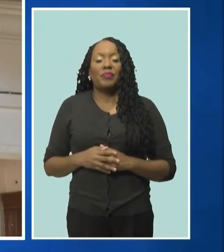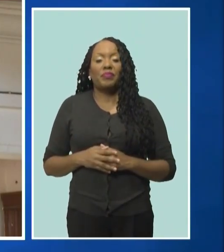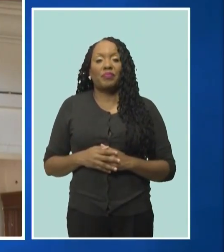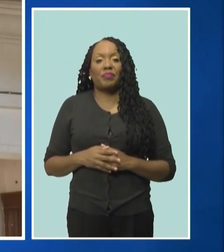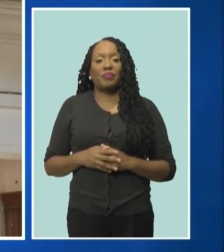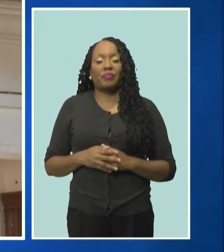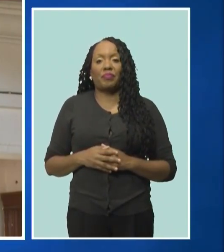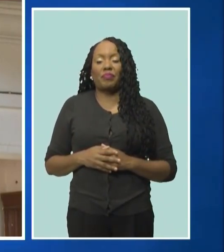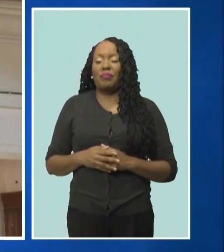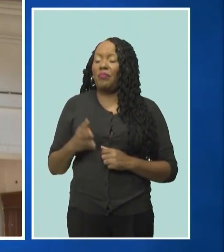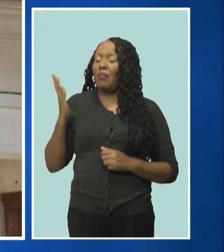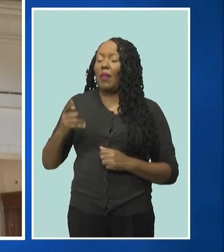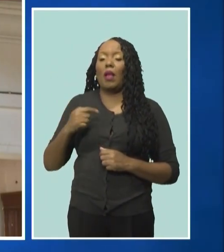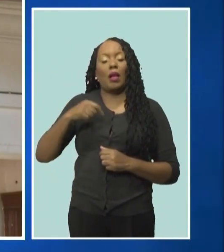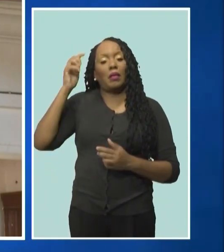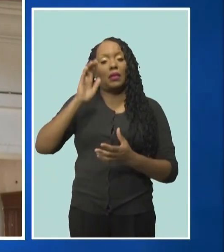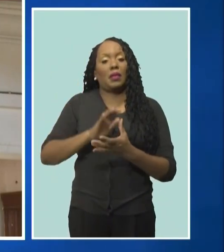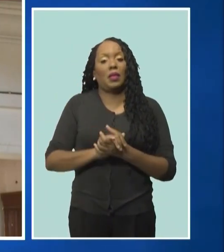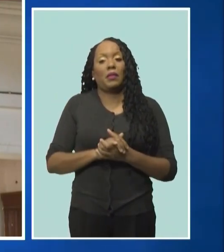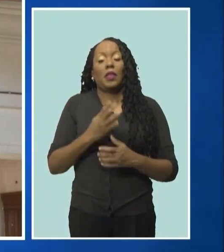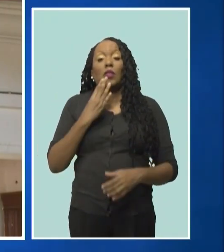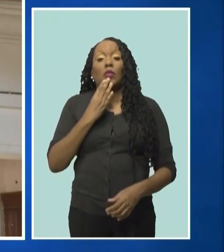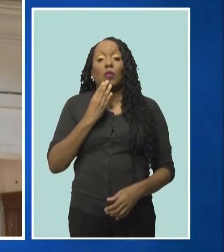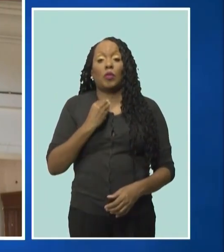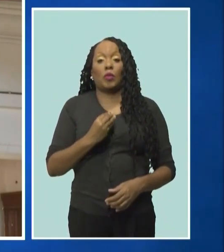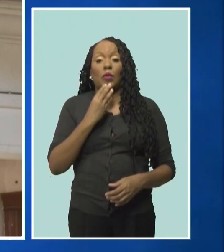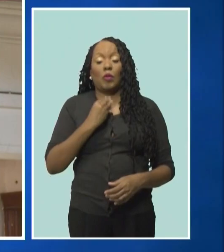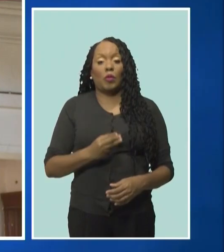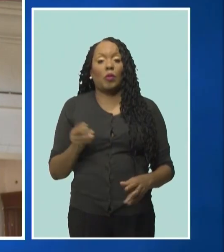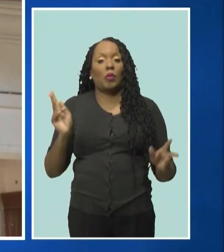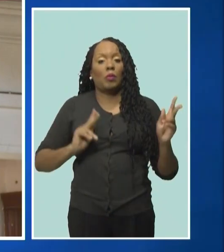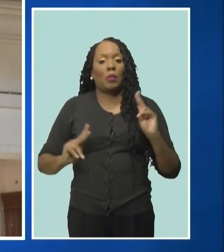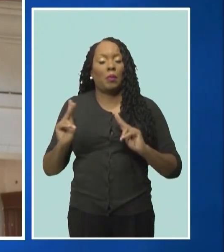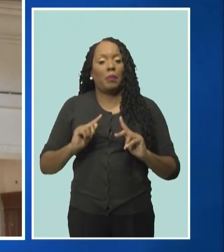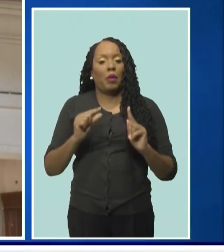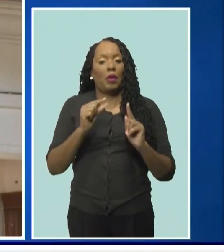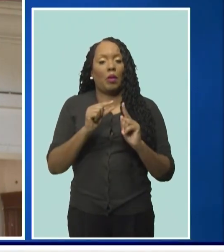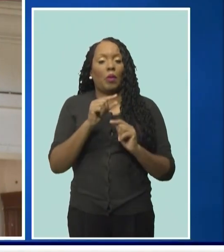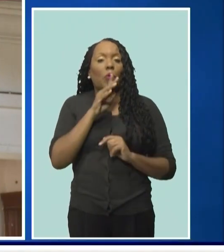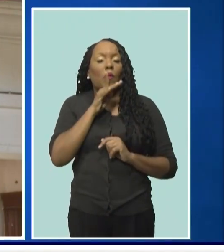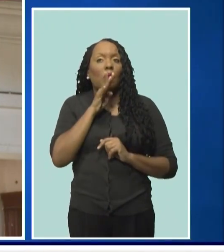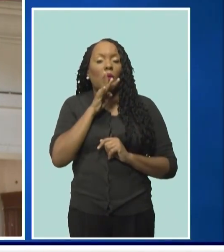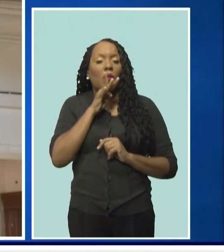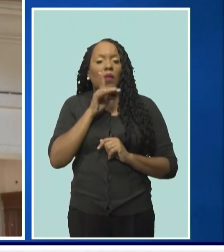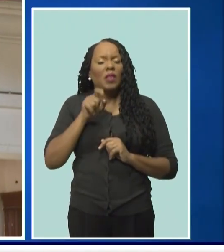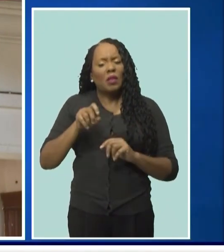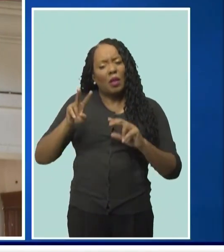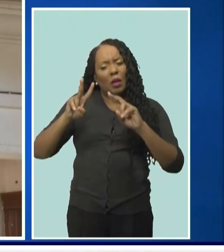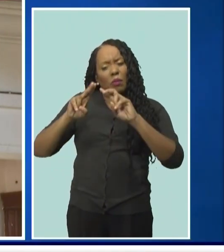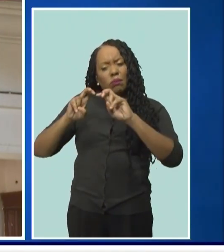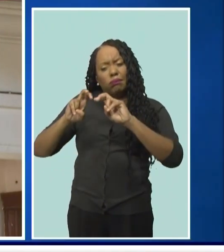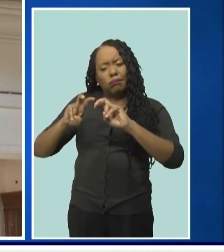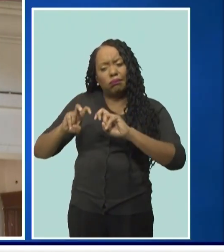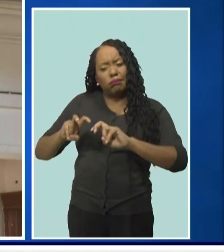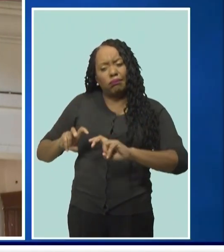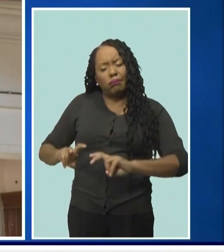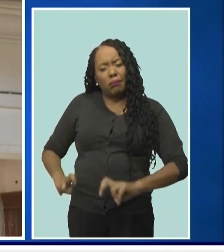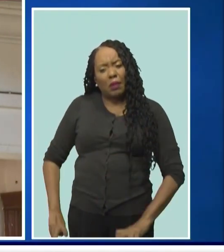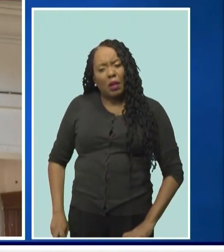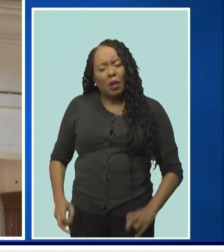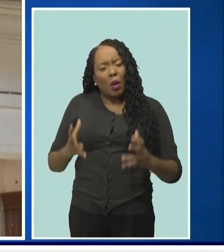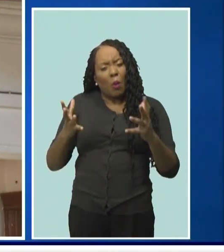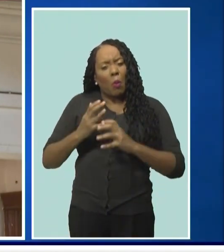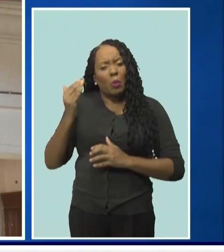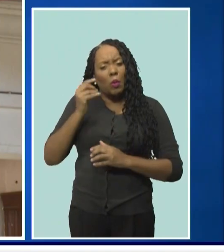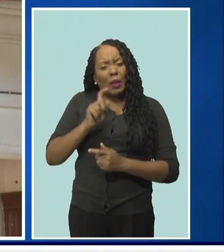the Jews that day should be scrutinized with forensic